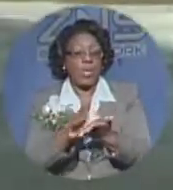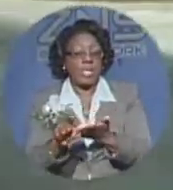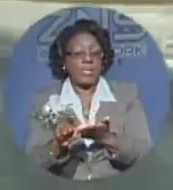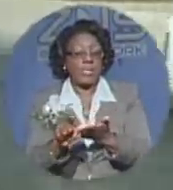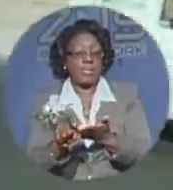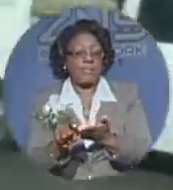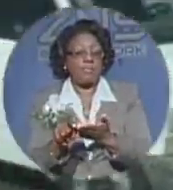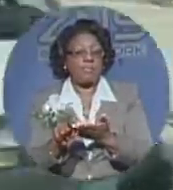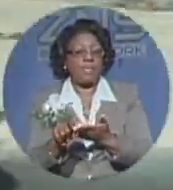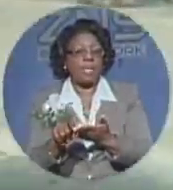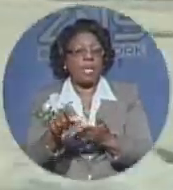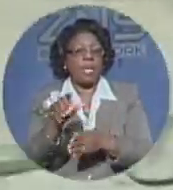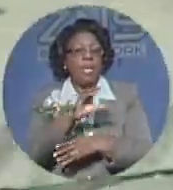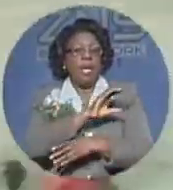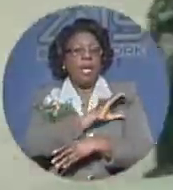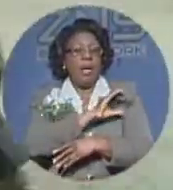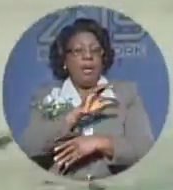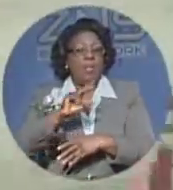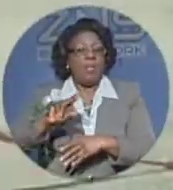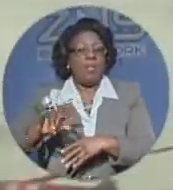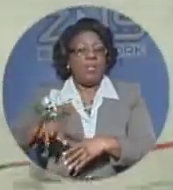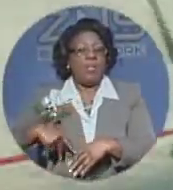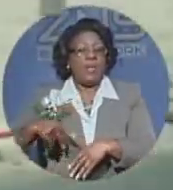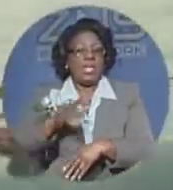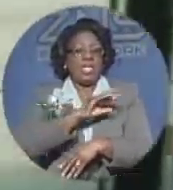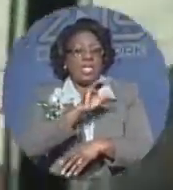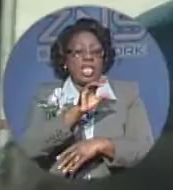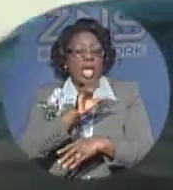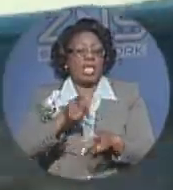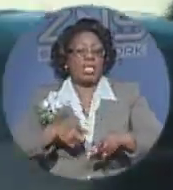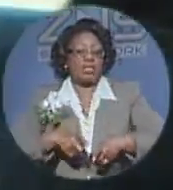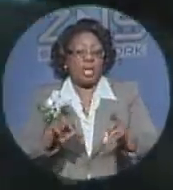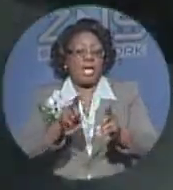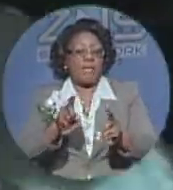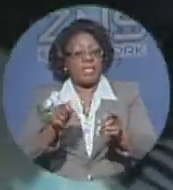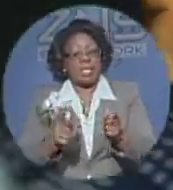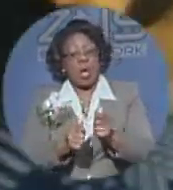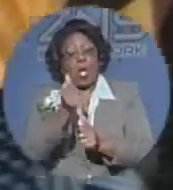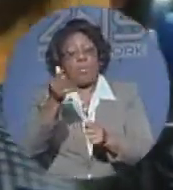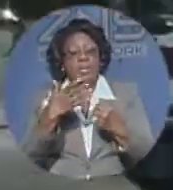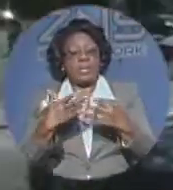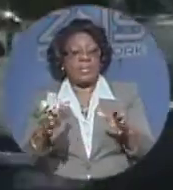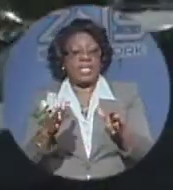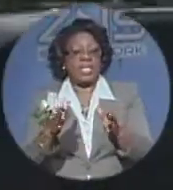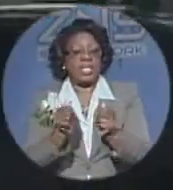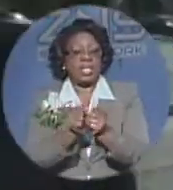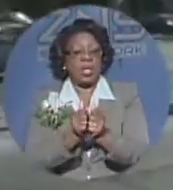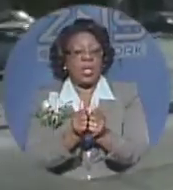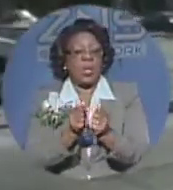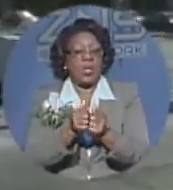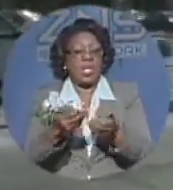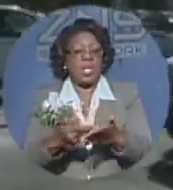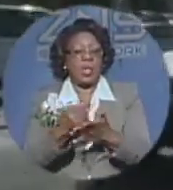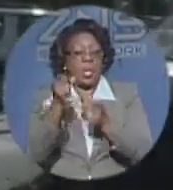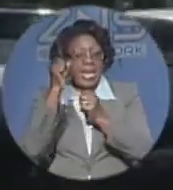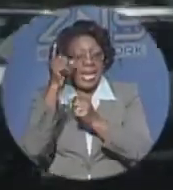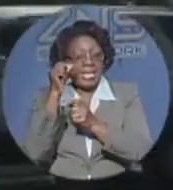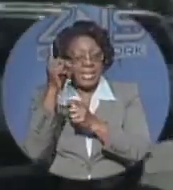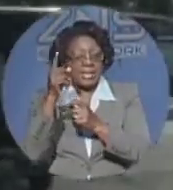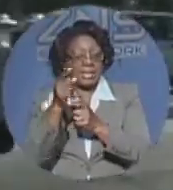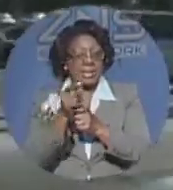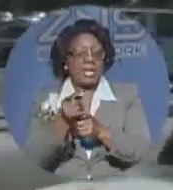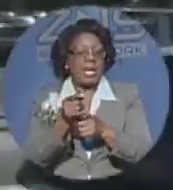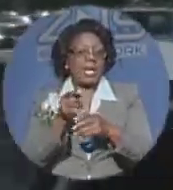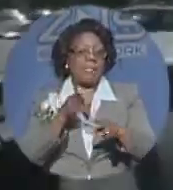the country, Prince Charles Drive, is almost complete with expanded lanes, lighting, and pedestrian-friendly crossings. Last week, the Prime